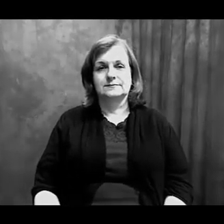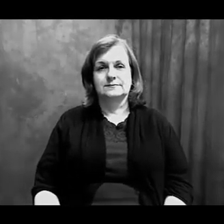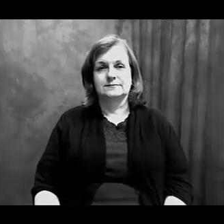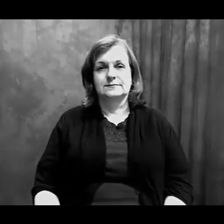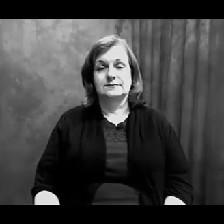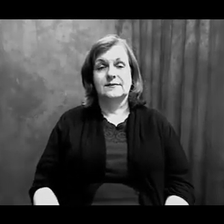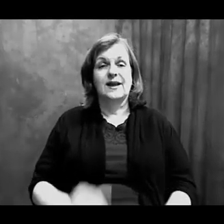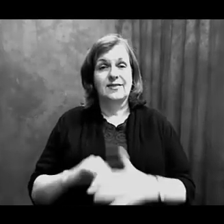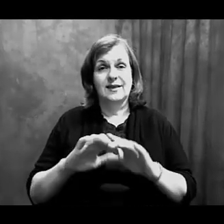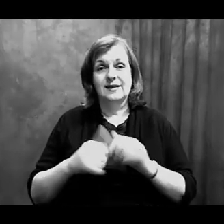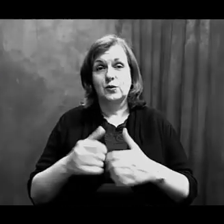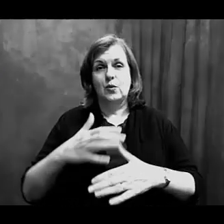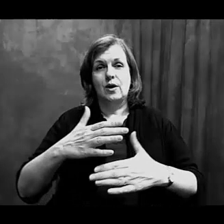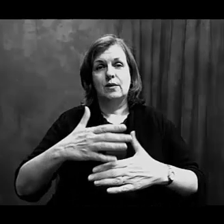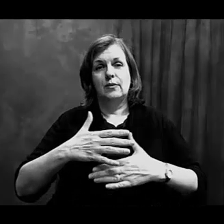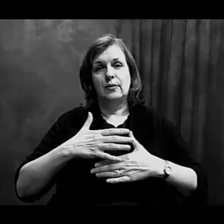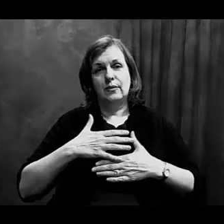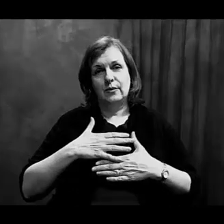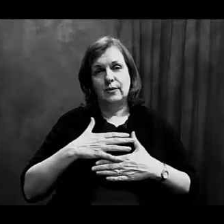And you exhale.